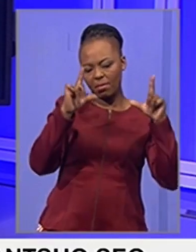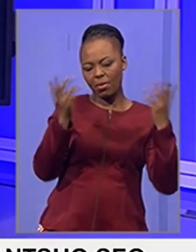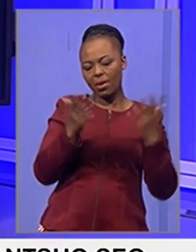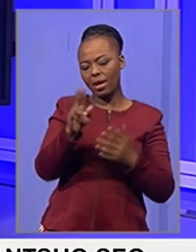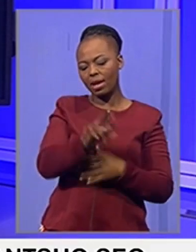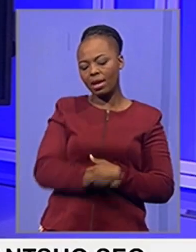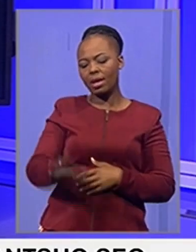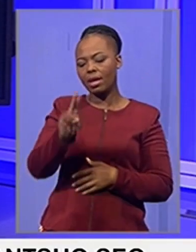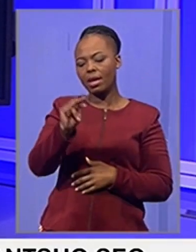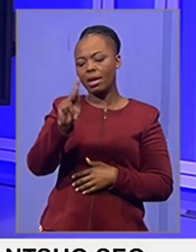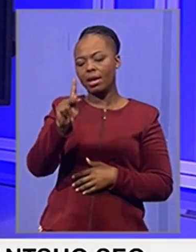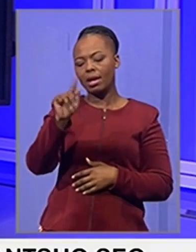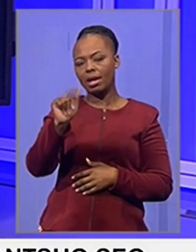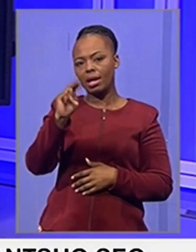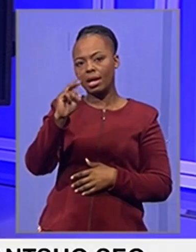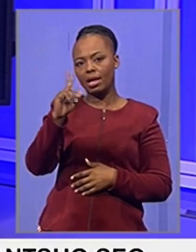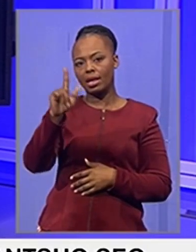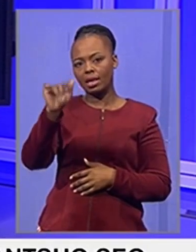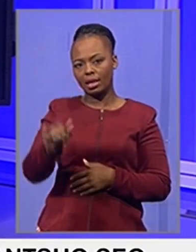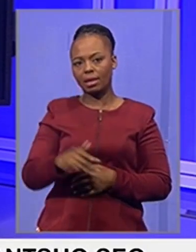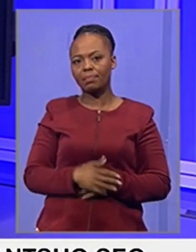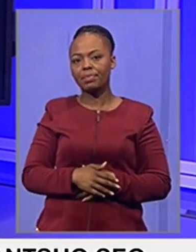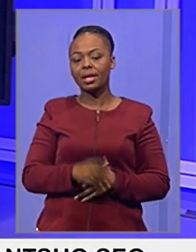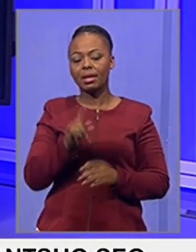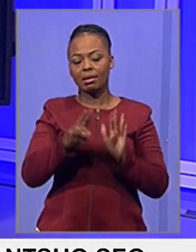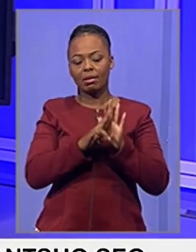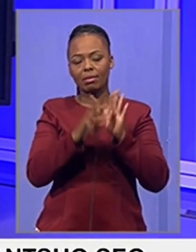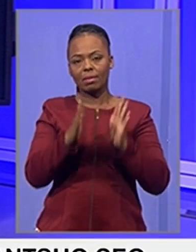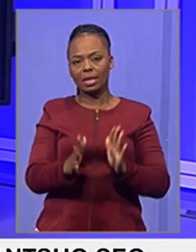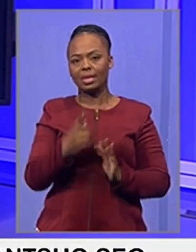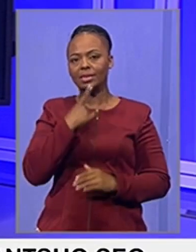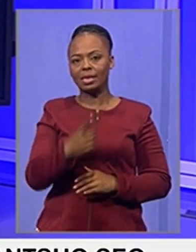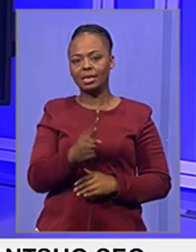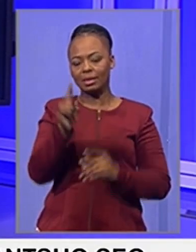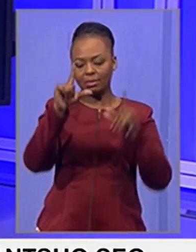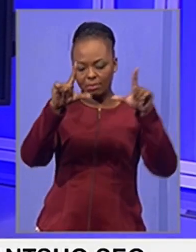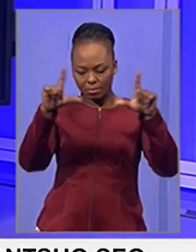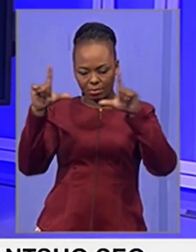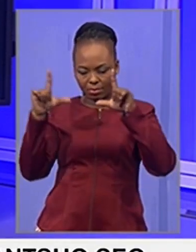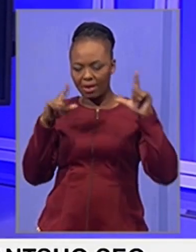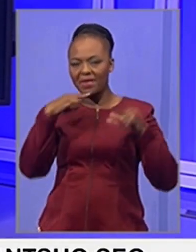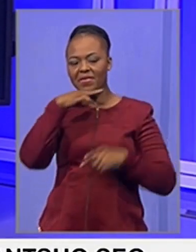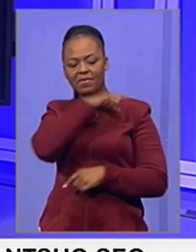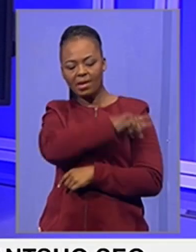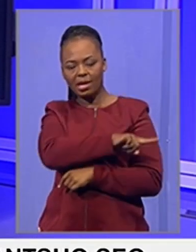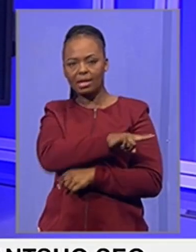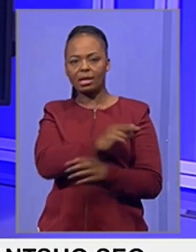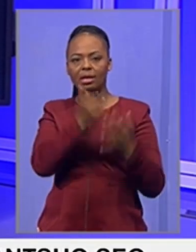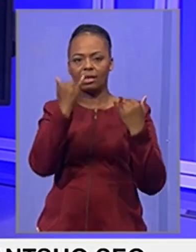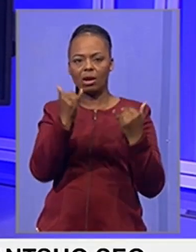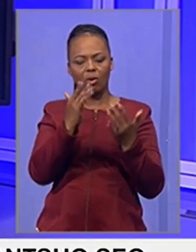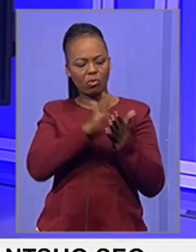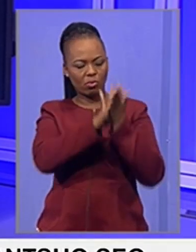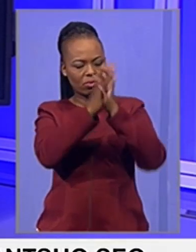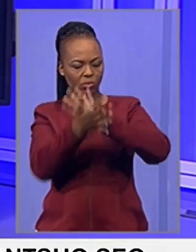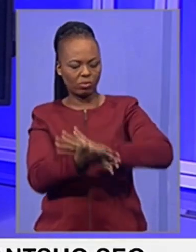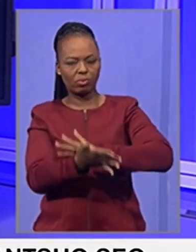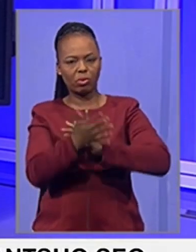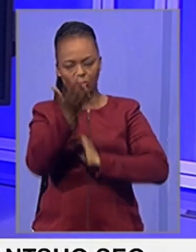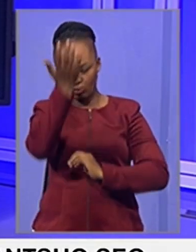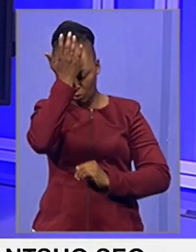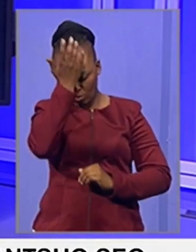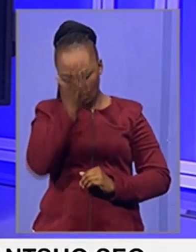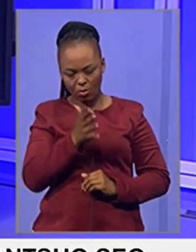Nkandla. Sebueledi sa setheo Mzwanele Manyi a re setshwantsho se se seng sa nnete seo se ikaeletswe go senya serodumo sa ga